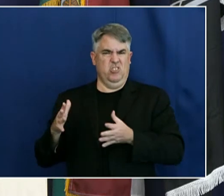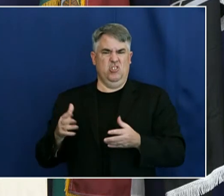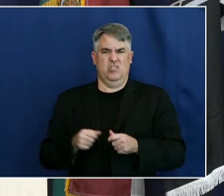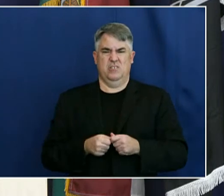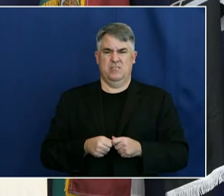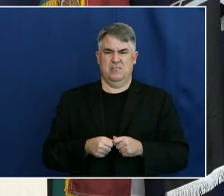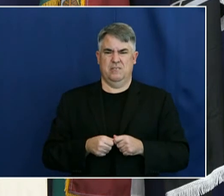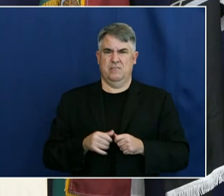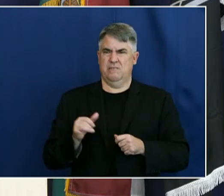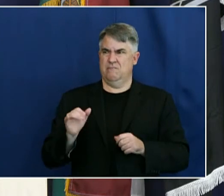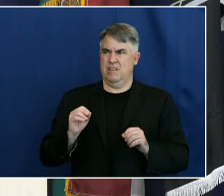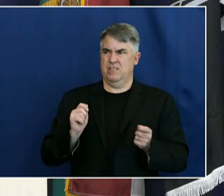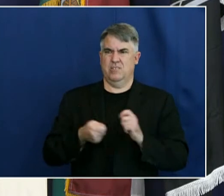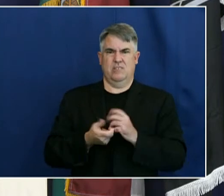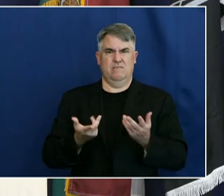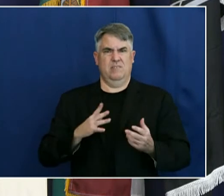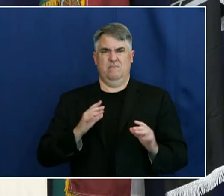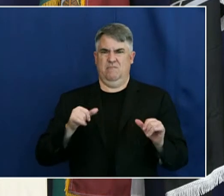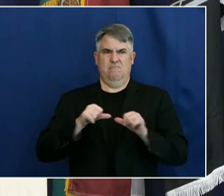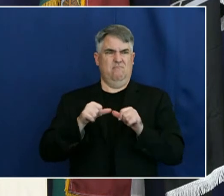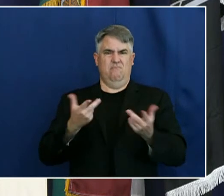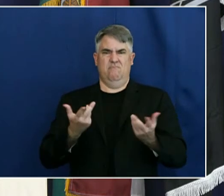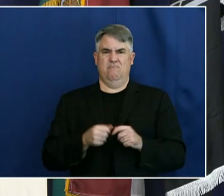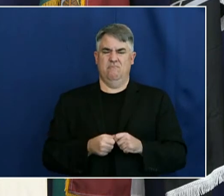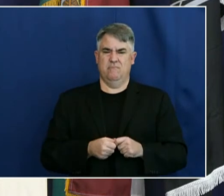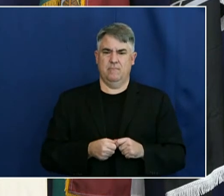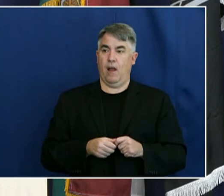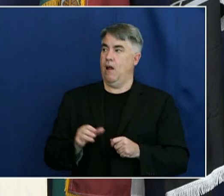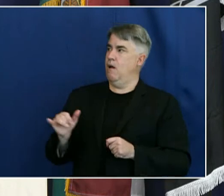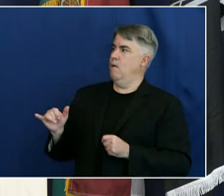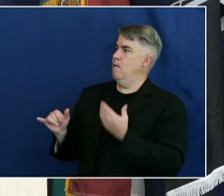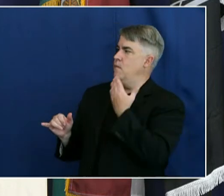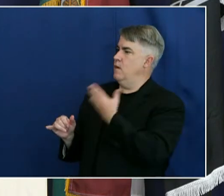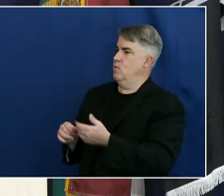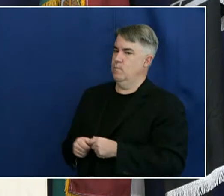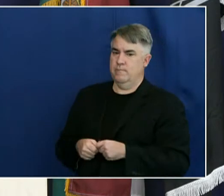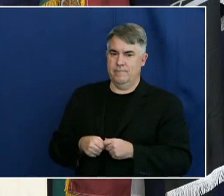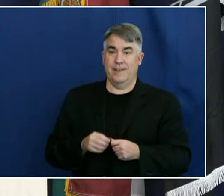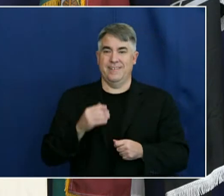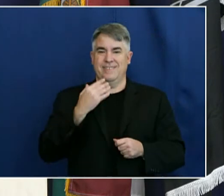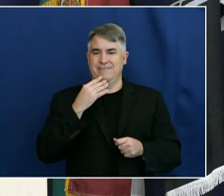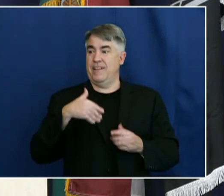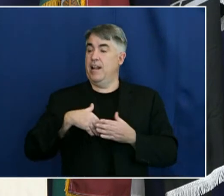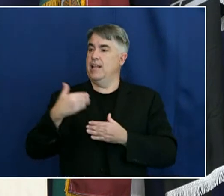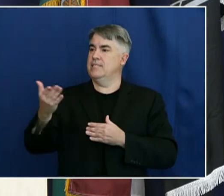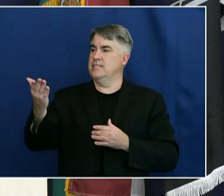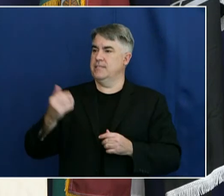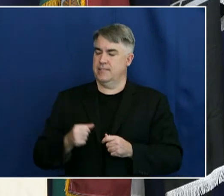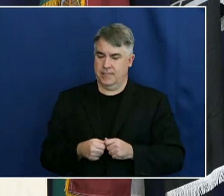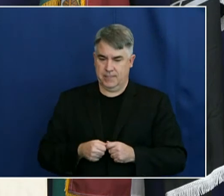Gotcha. in how the system works. Okay. Yeah. Okay, thank you. Thanks. Next question.